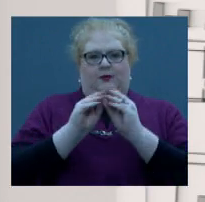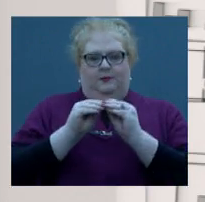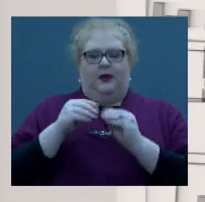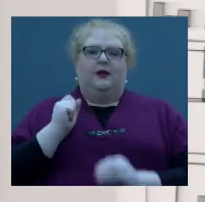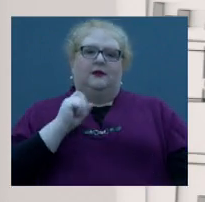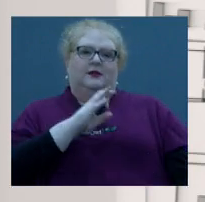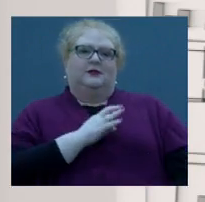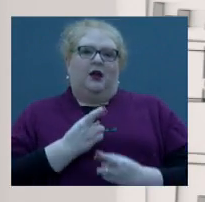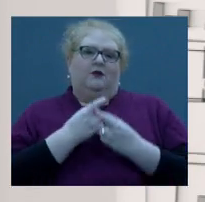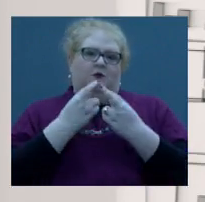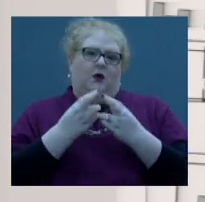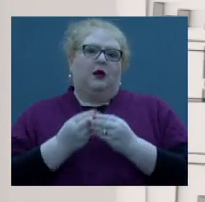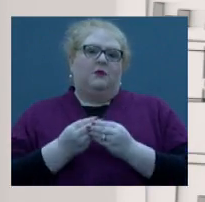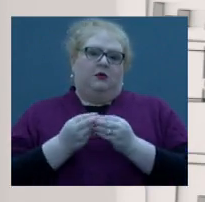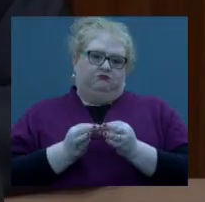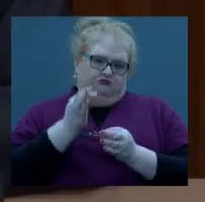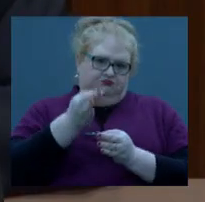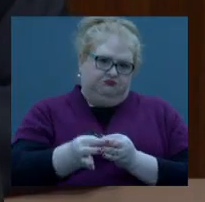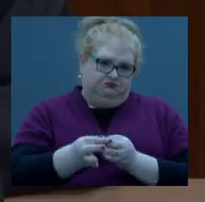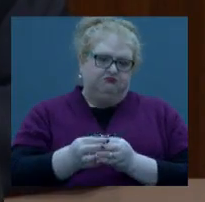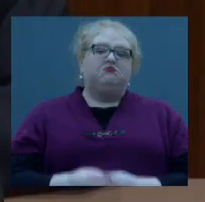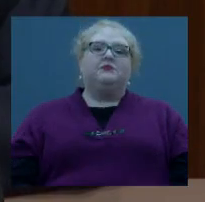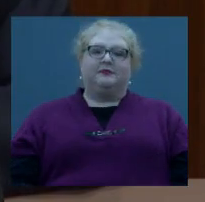recommends approval of the deferral.